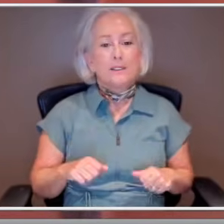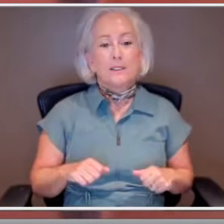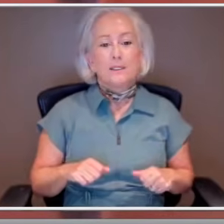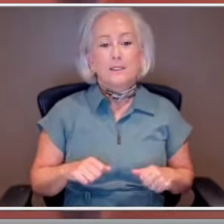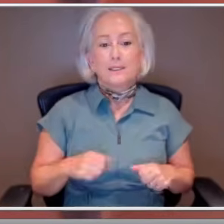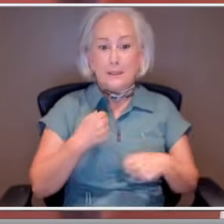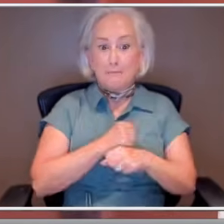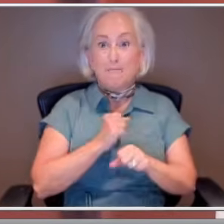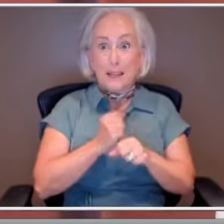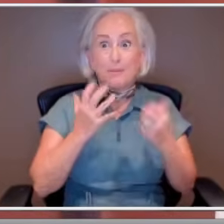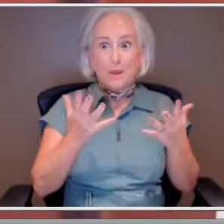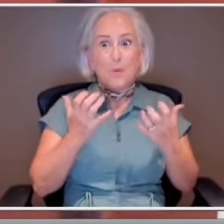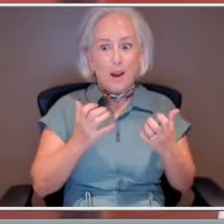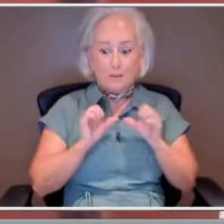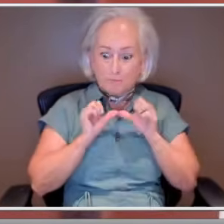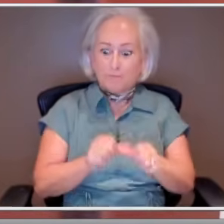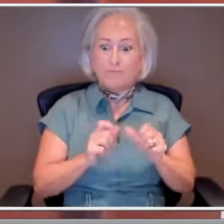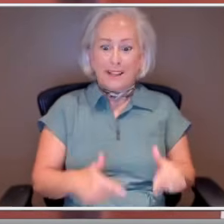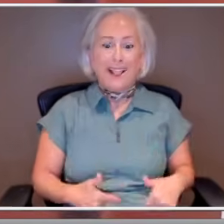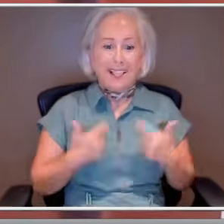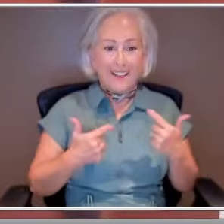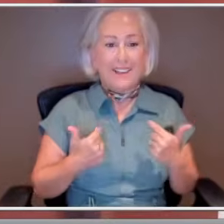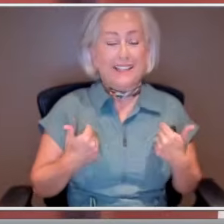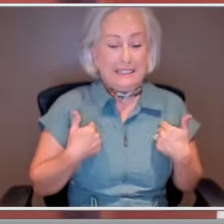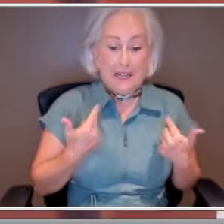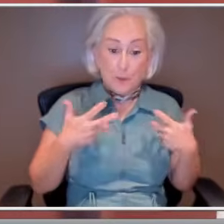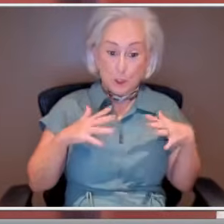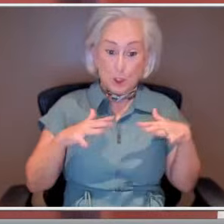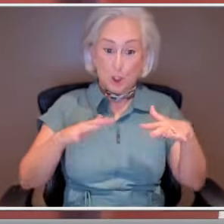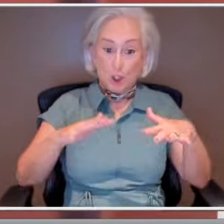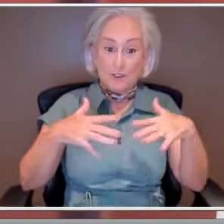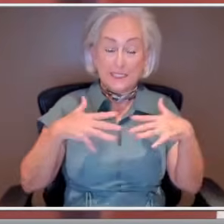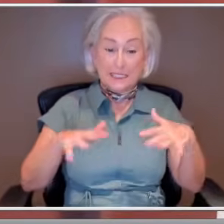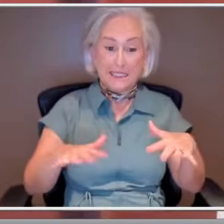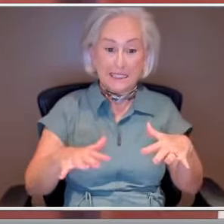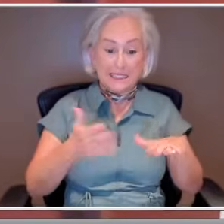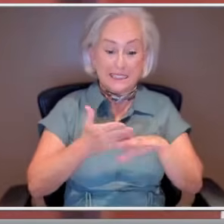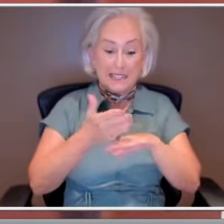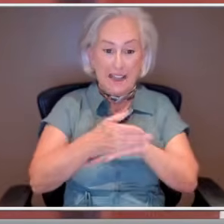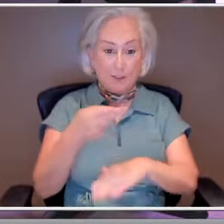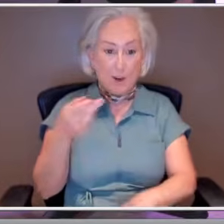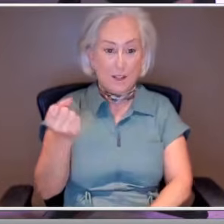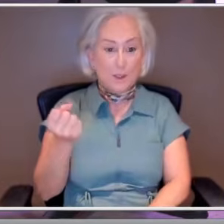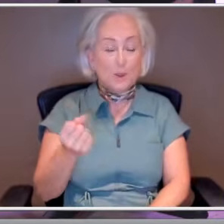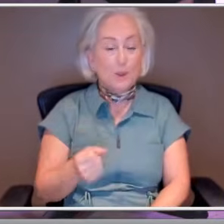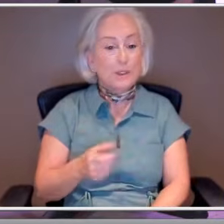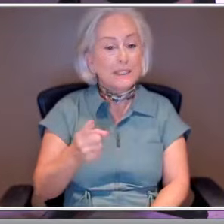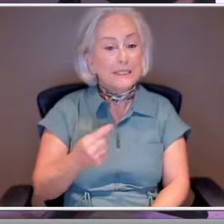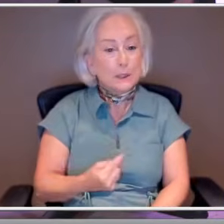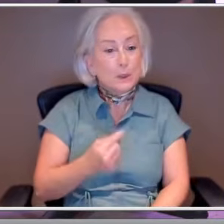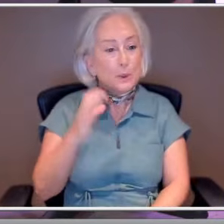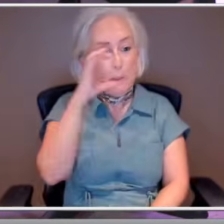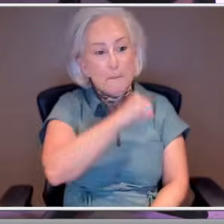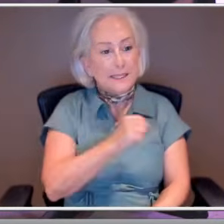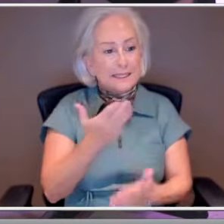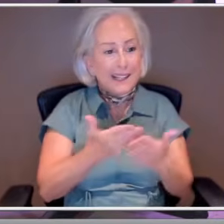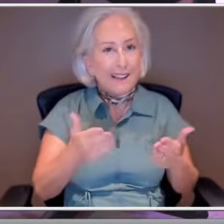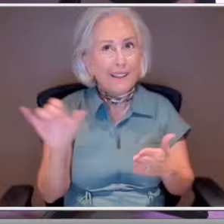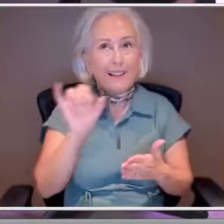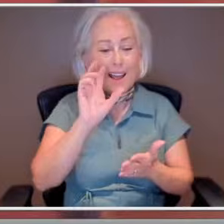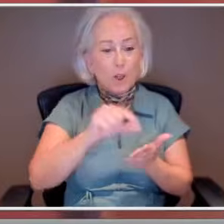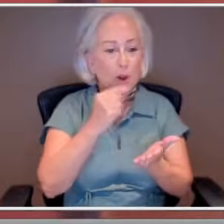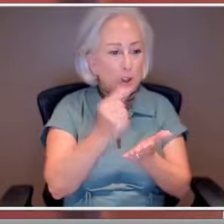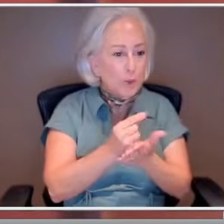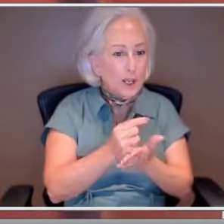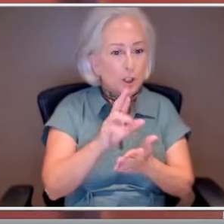little bit. Yeah. I was a little nervous. I was very nervous right after high school. Did you miss any milestones like graduation or prom or